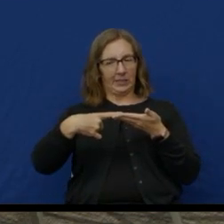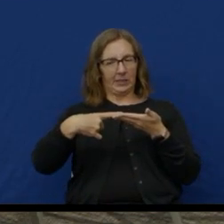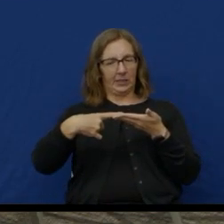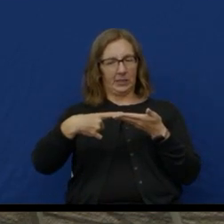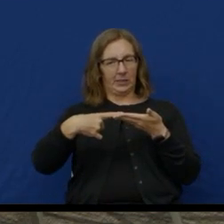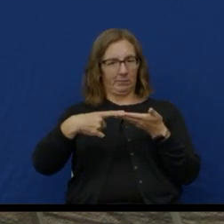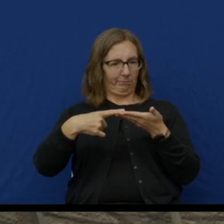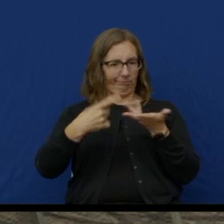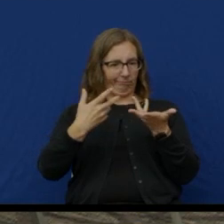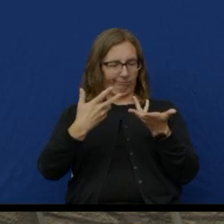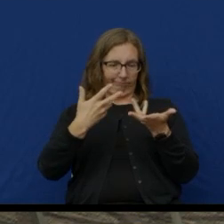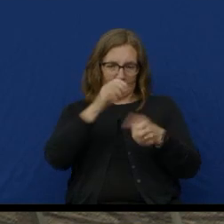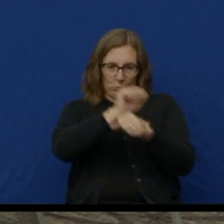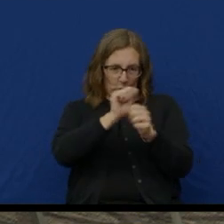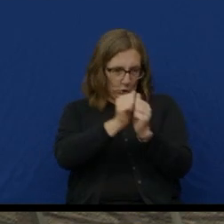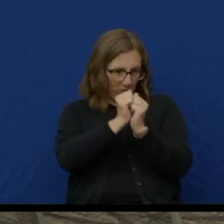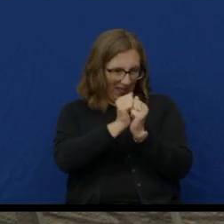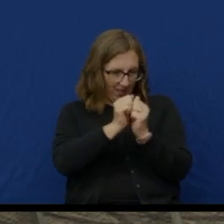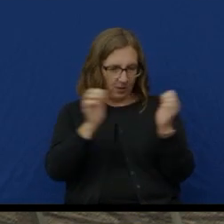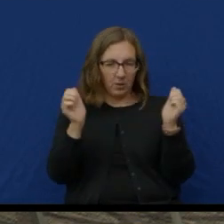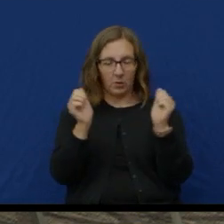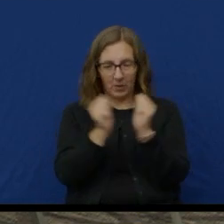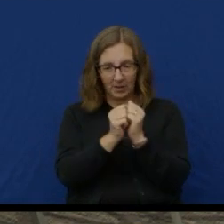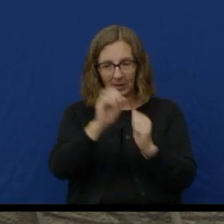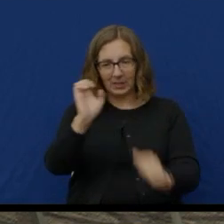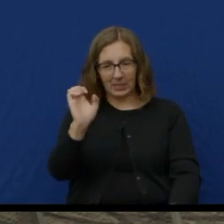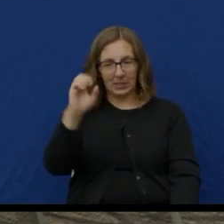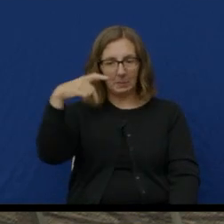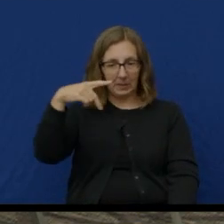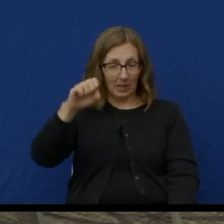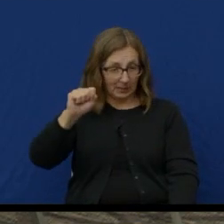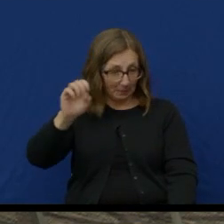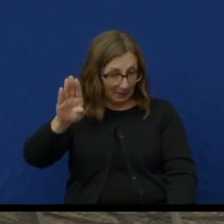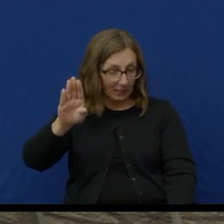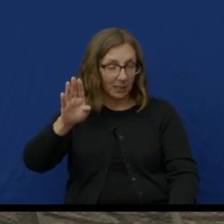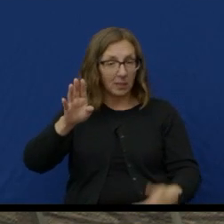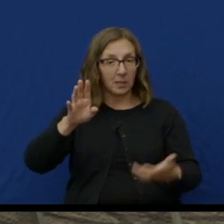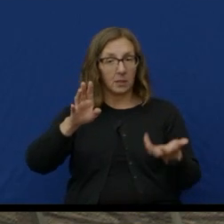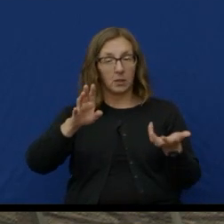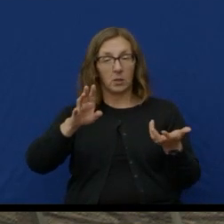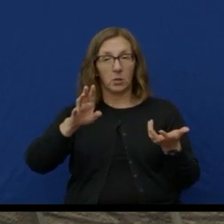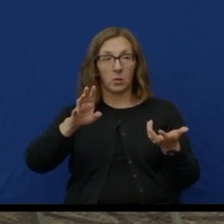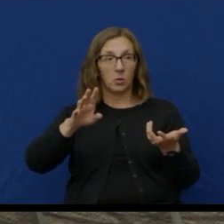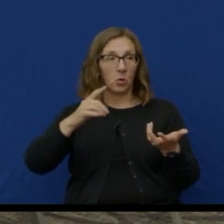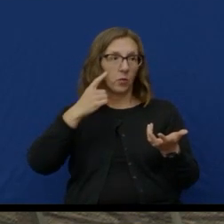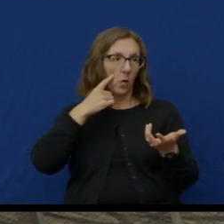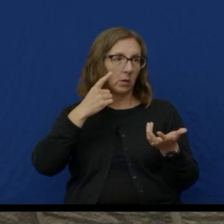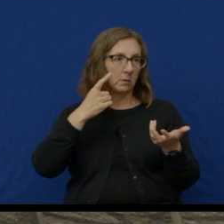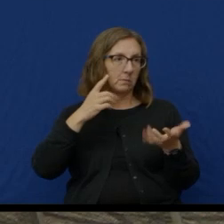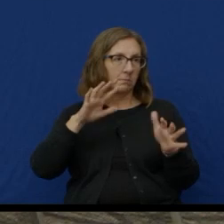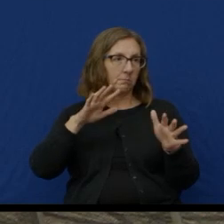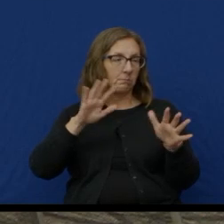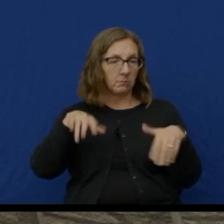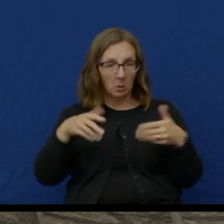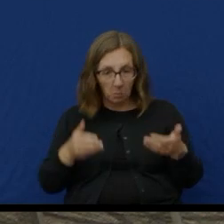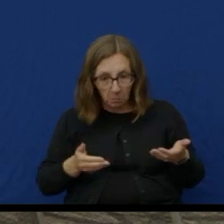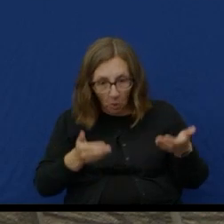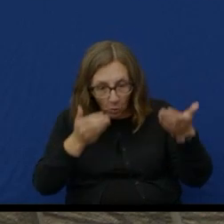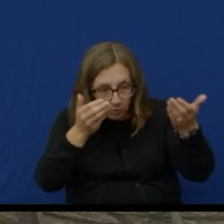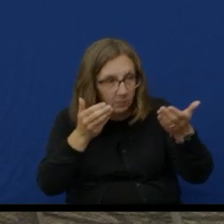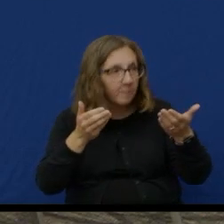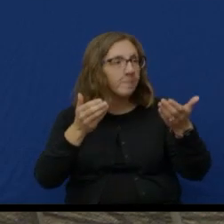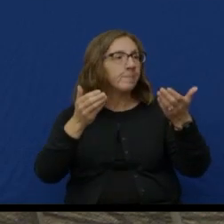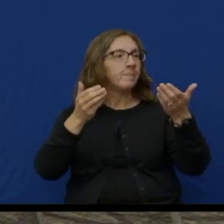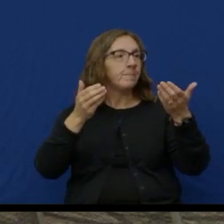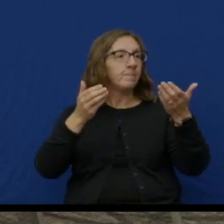trying to work together with EPSB to have a proposal that we could offer